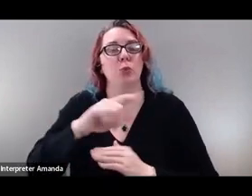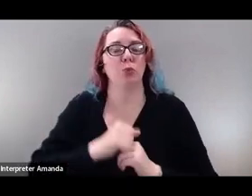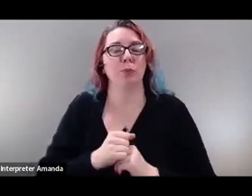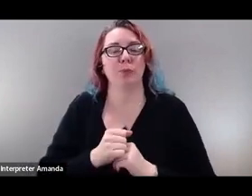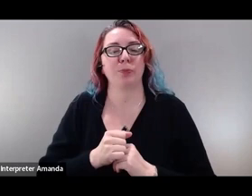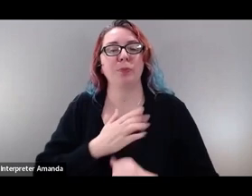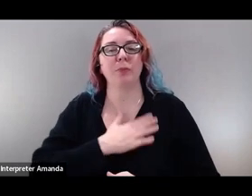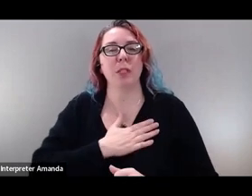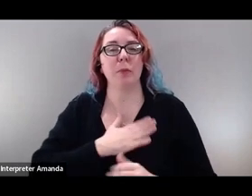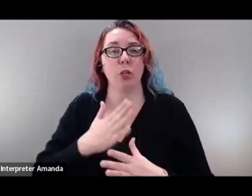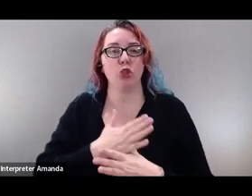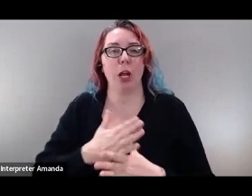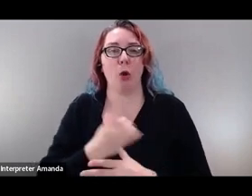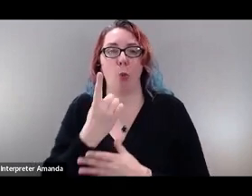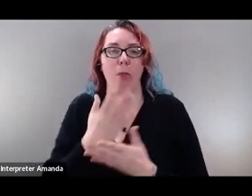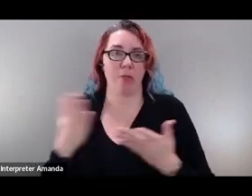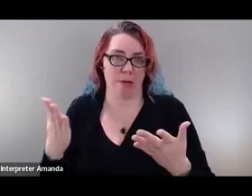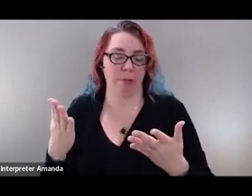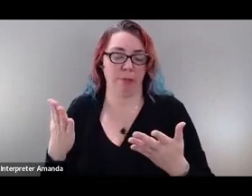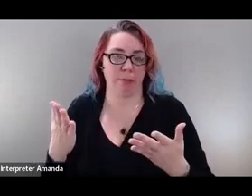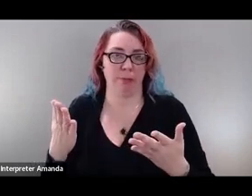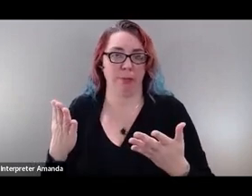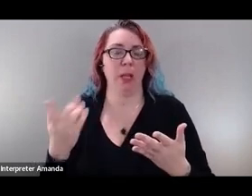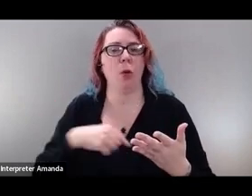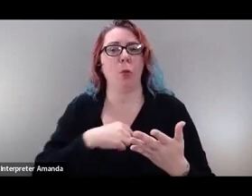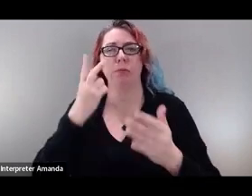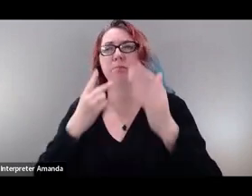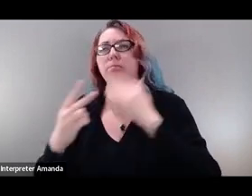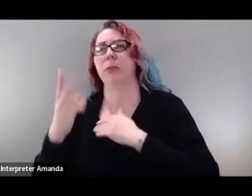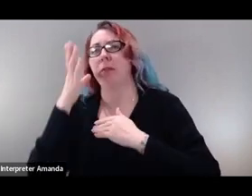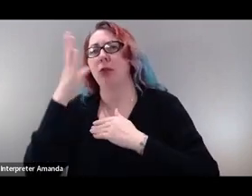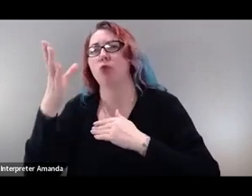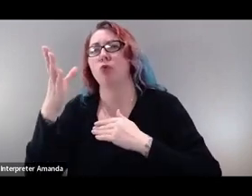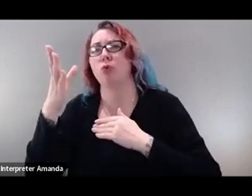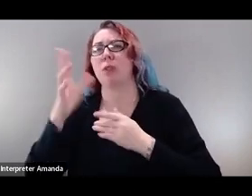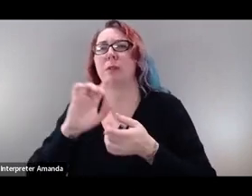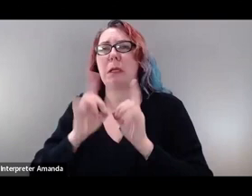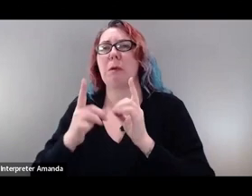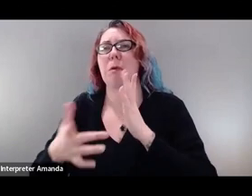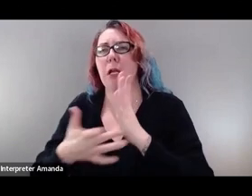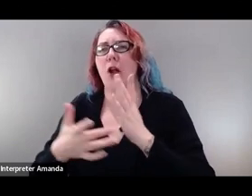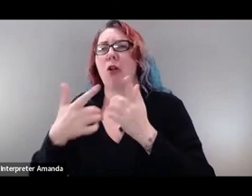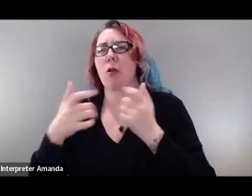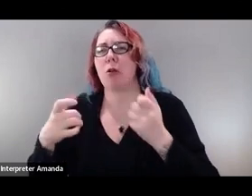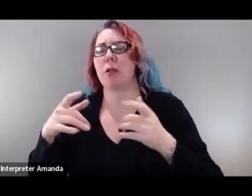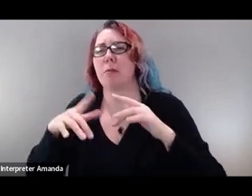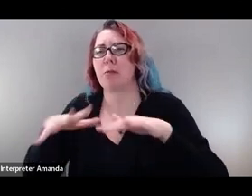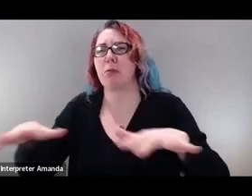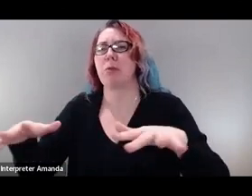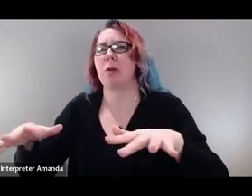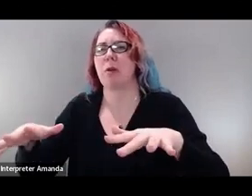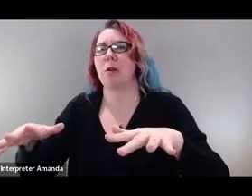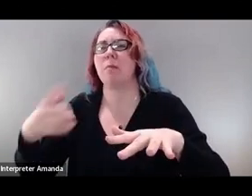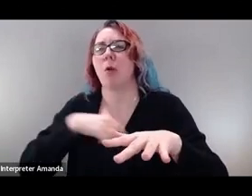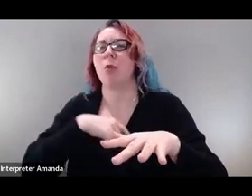into the future of digital transformation in the art sector. So I'll give you a moment to reflect and to answer. The